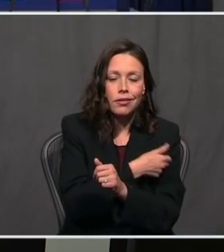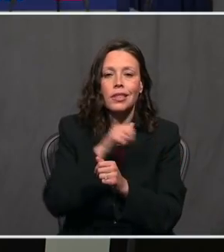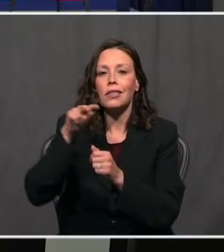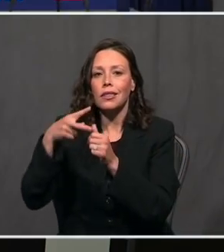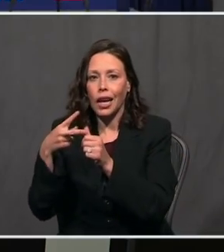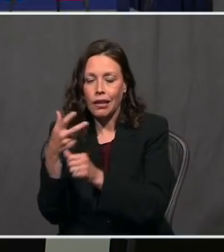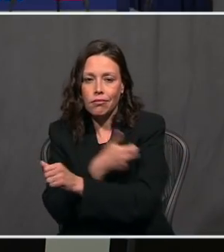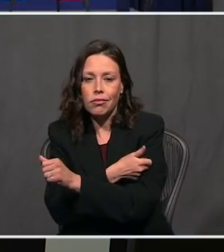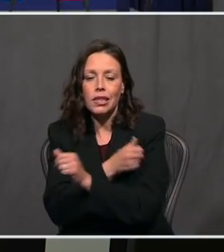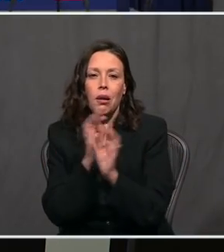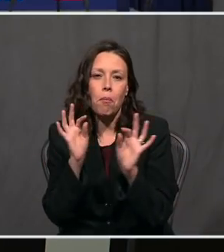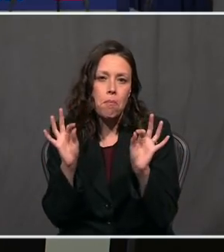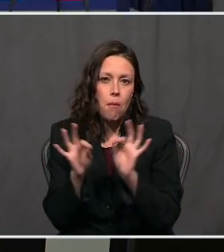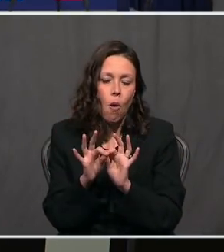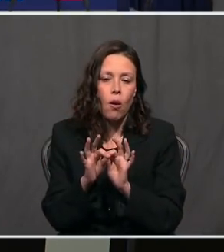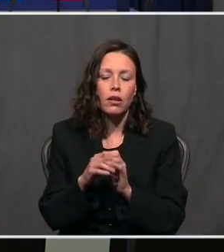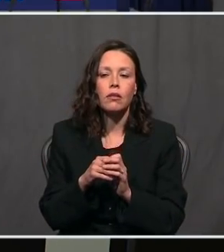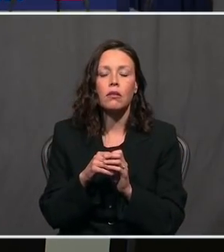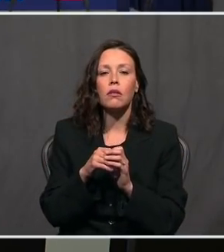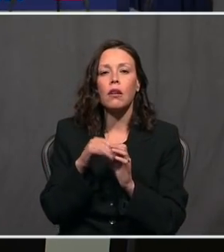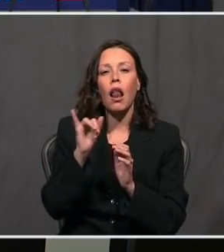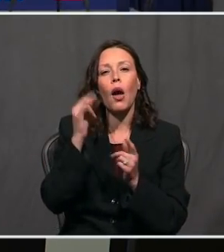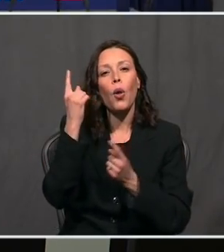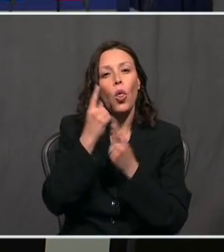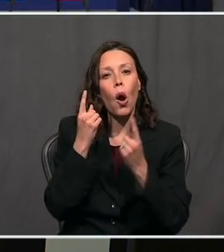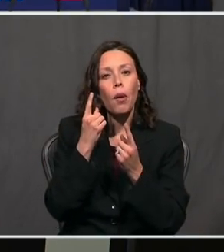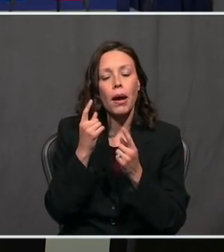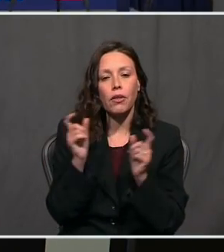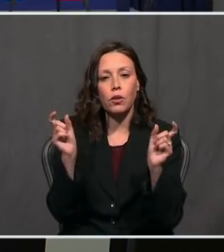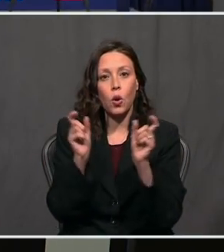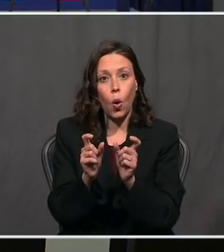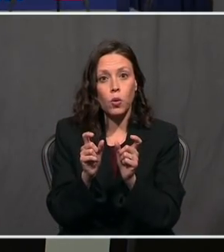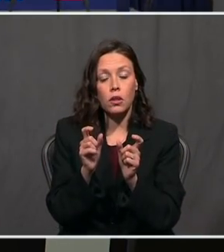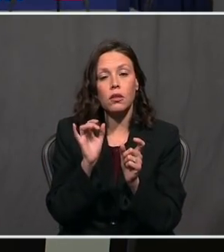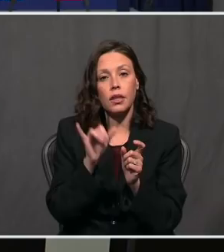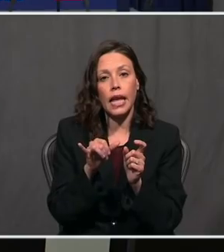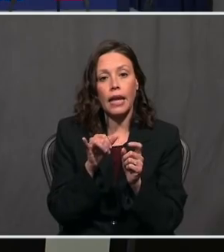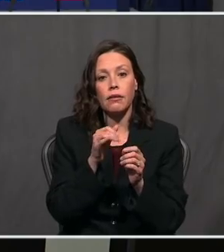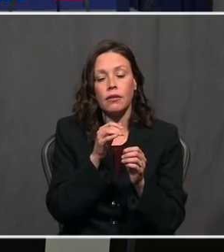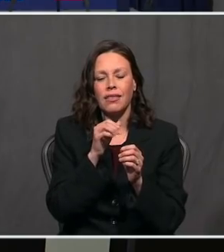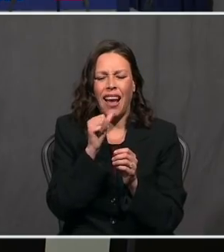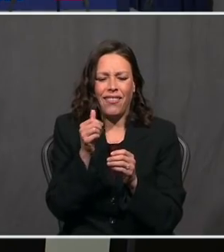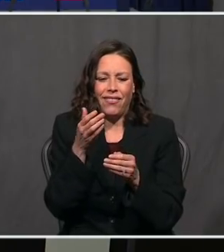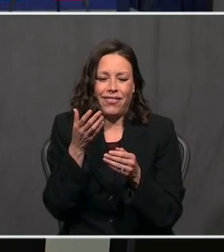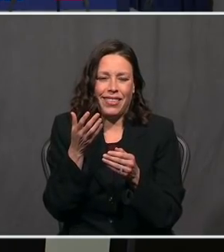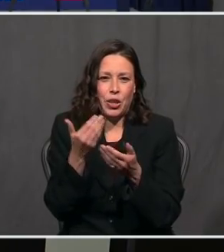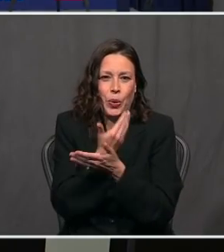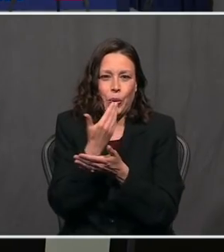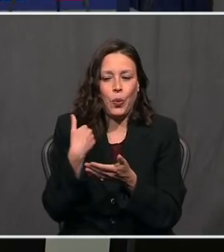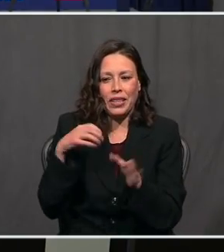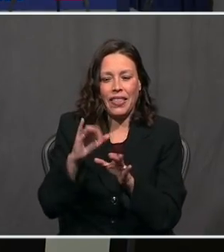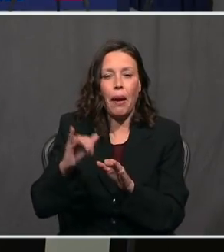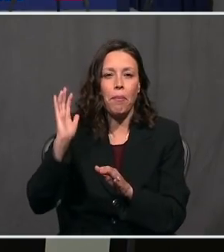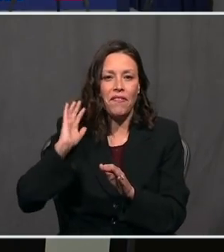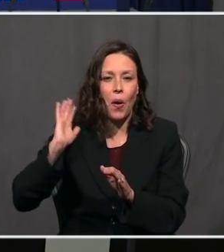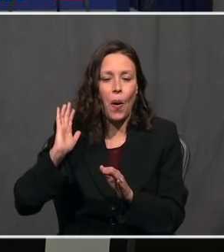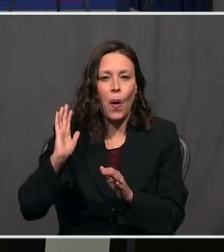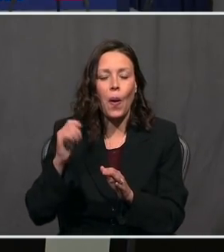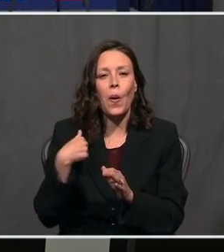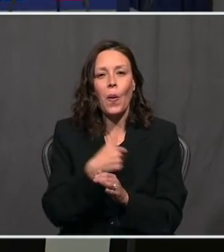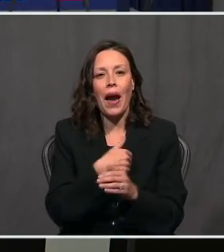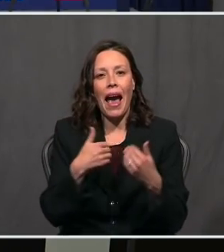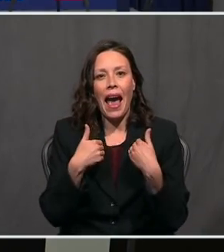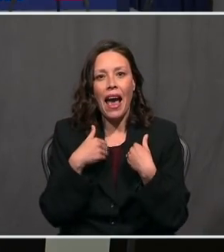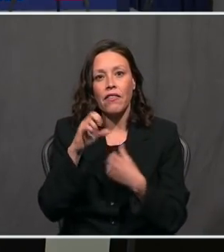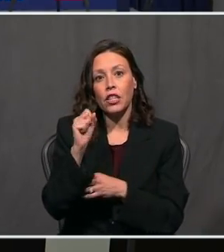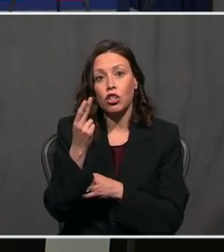absolutely critical. So if you think about it, dose series completions are not new things that pharmacy have not done before, right?